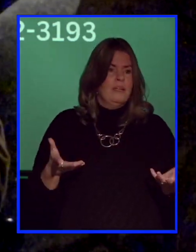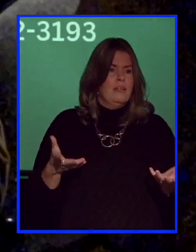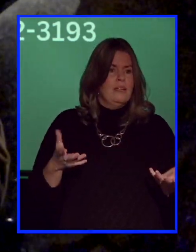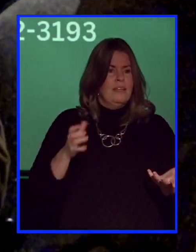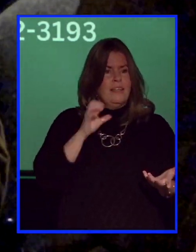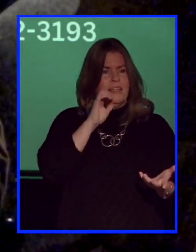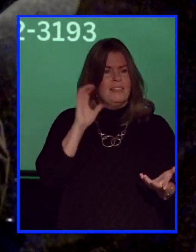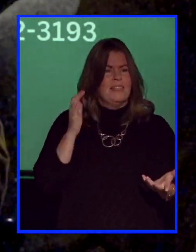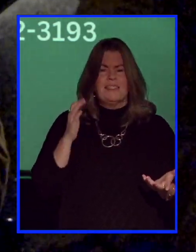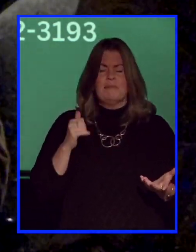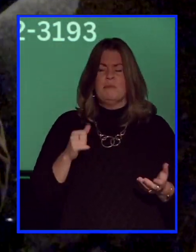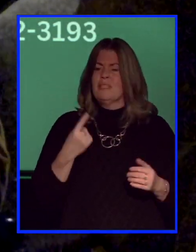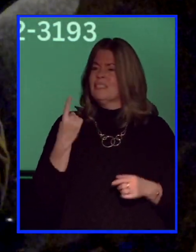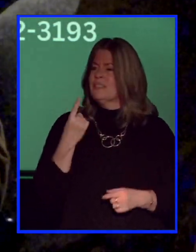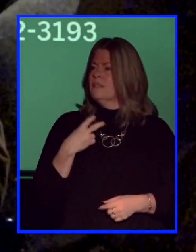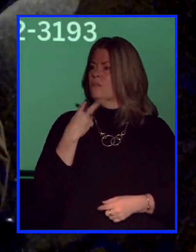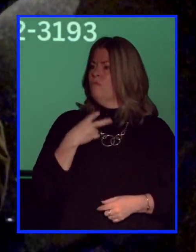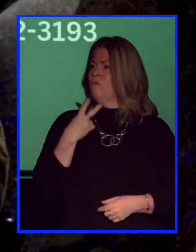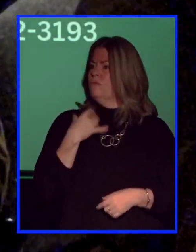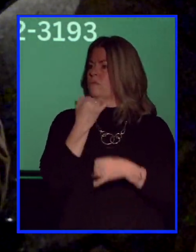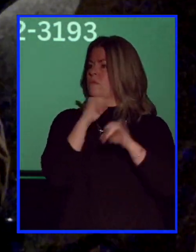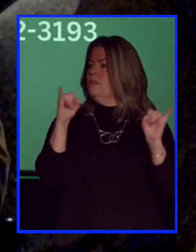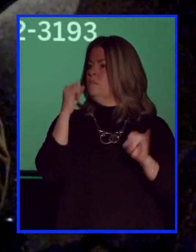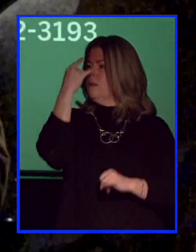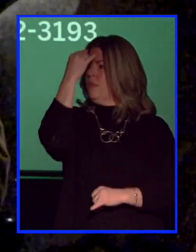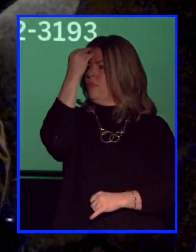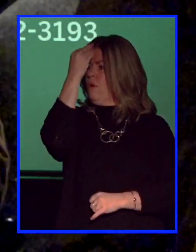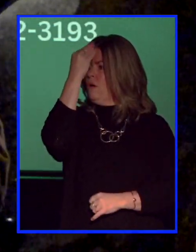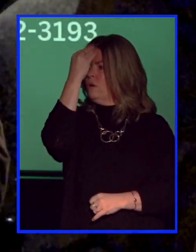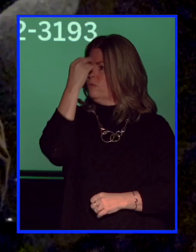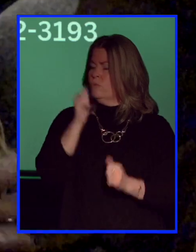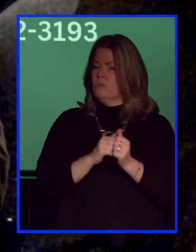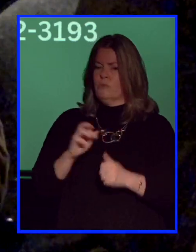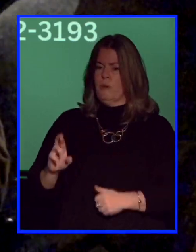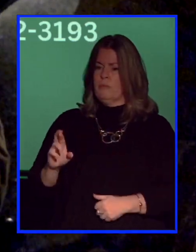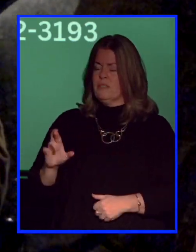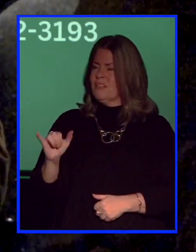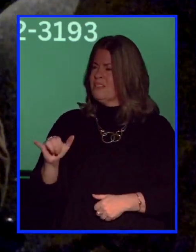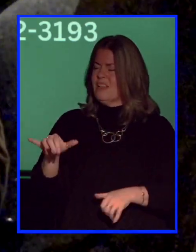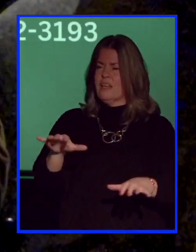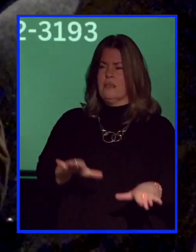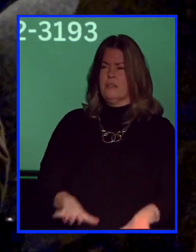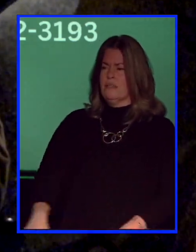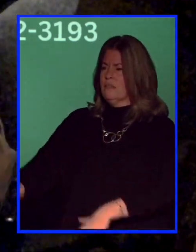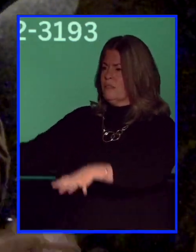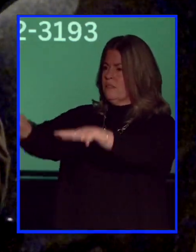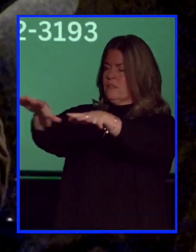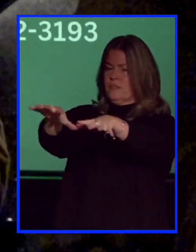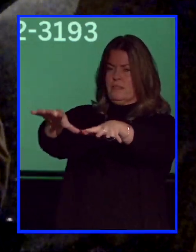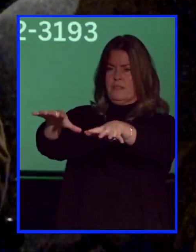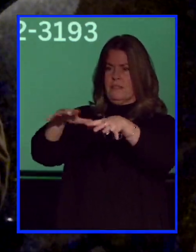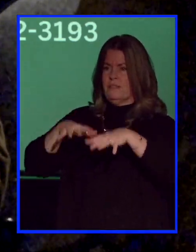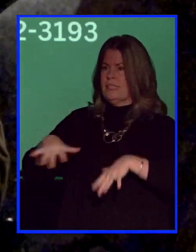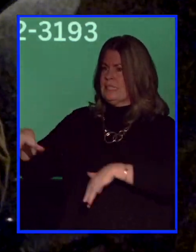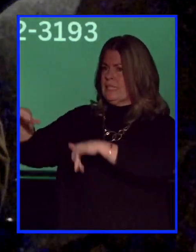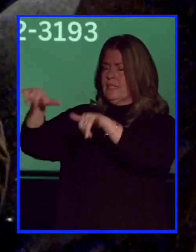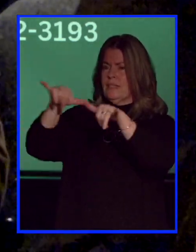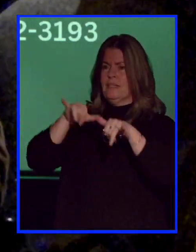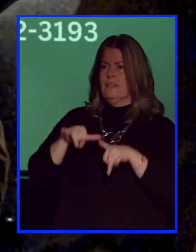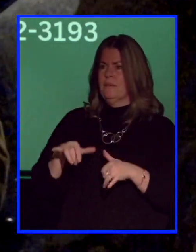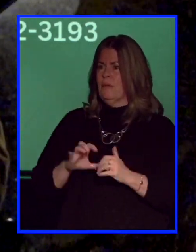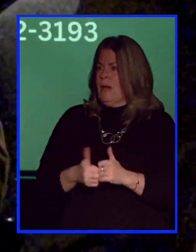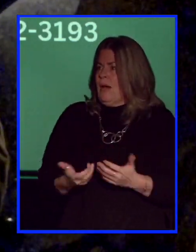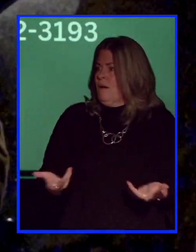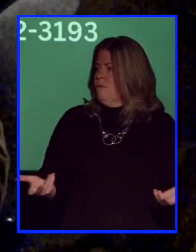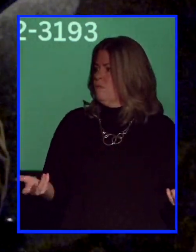be a single voice of independent thought with the Republicans. It's like a en masse kind of conversation. I'm just wondering, how is